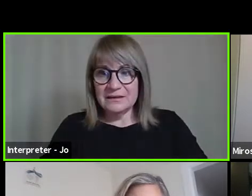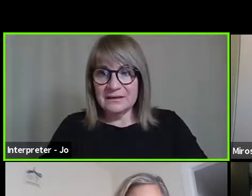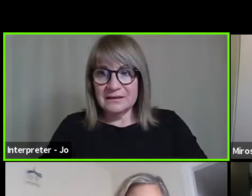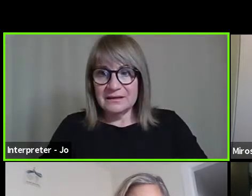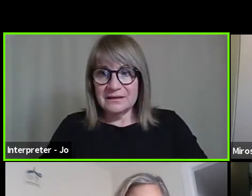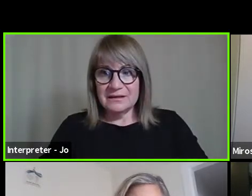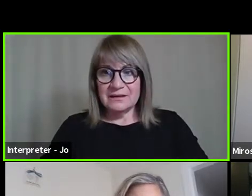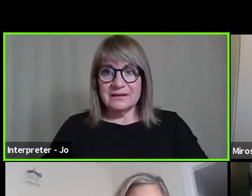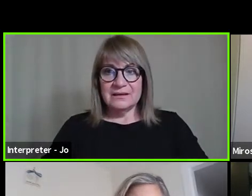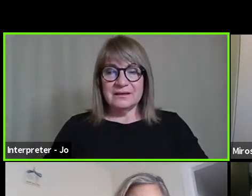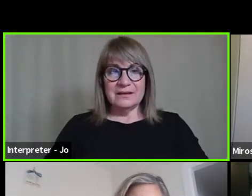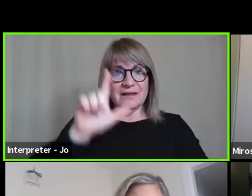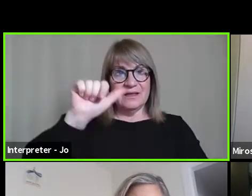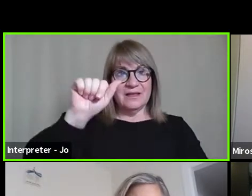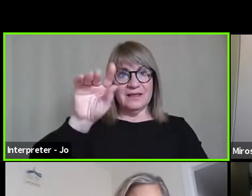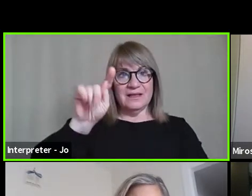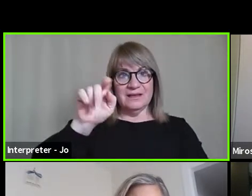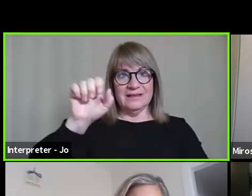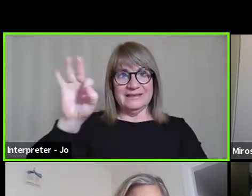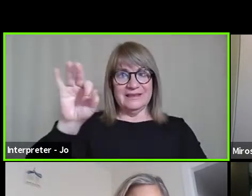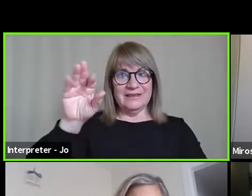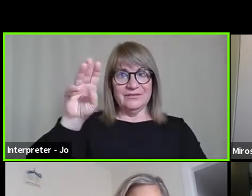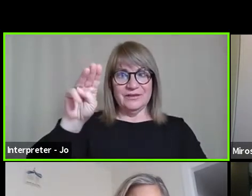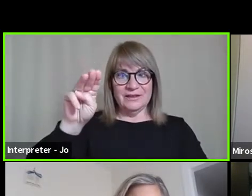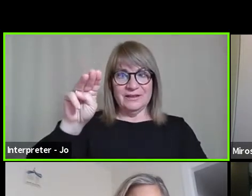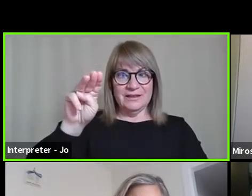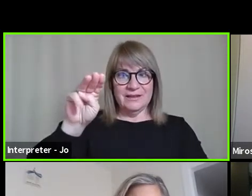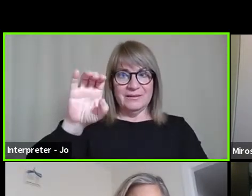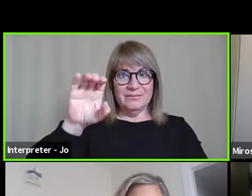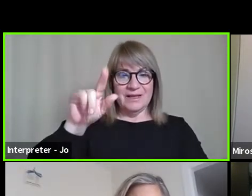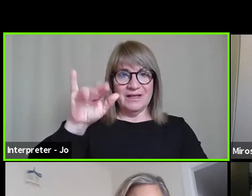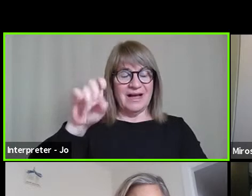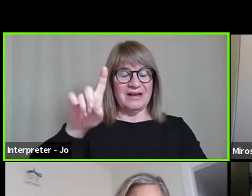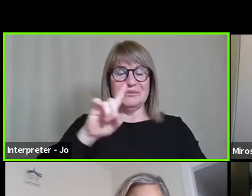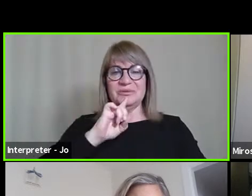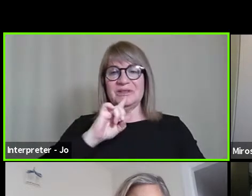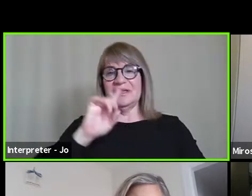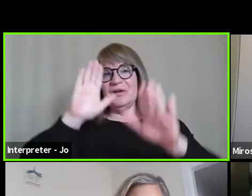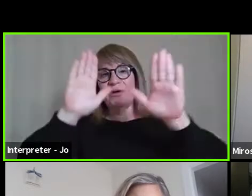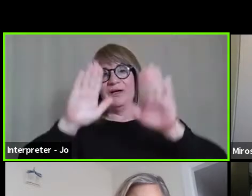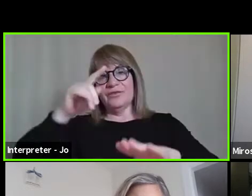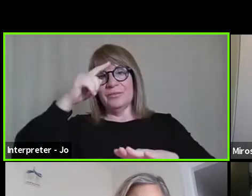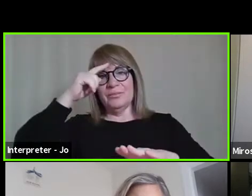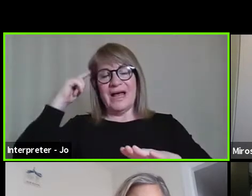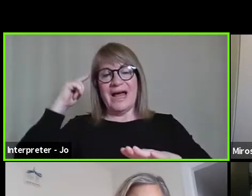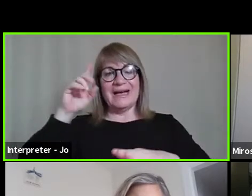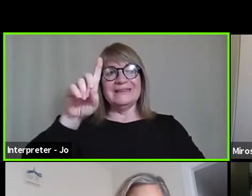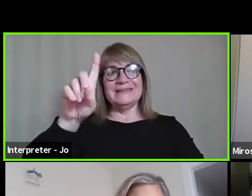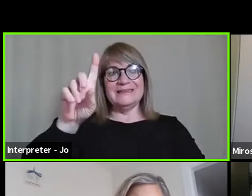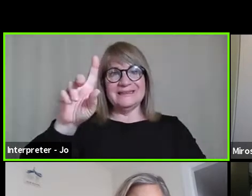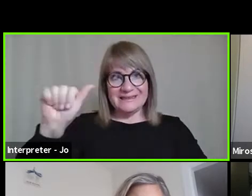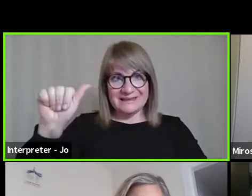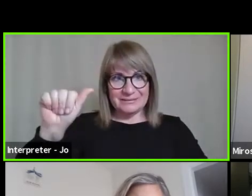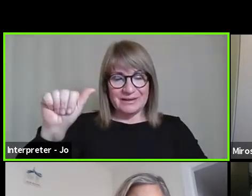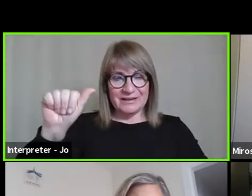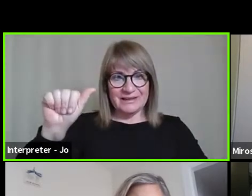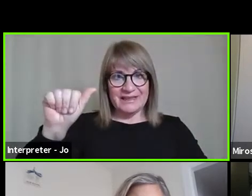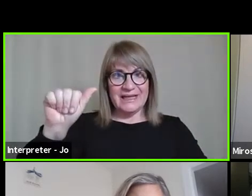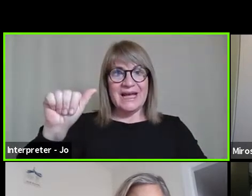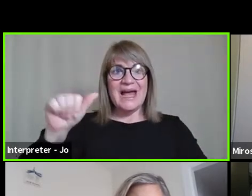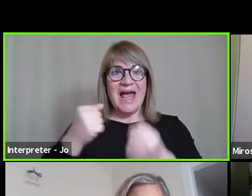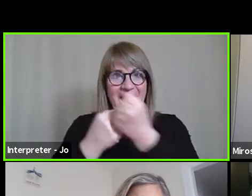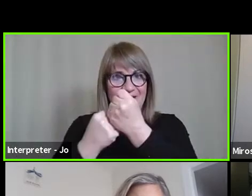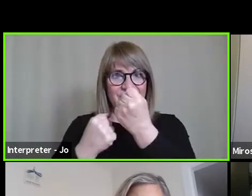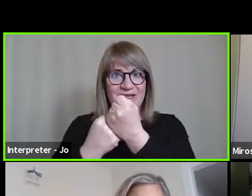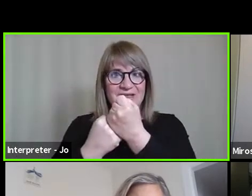um black disability justice activist and um partly because i think this is